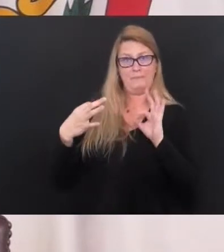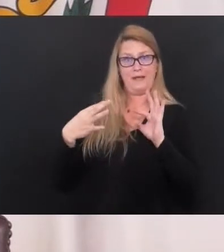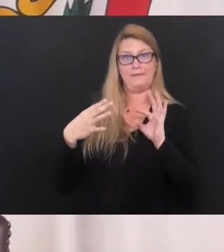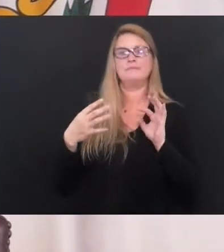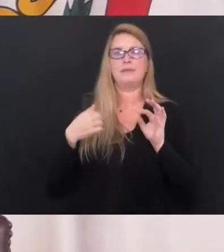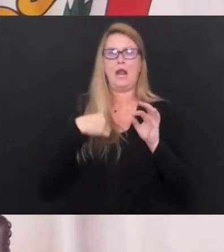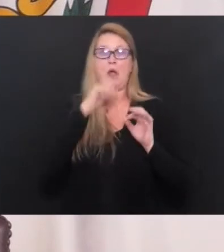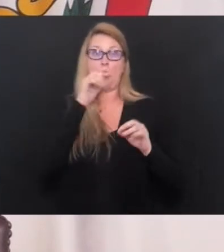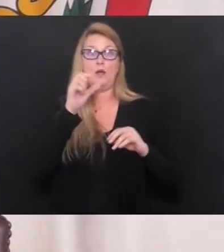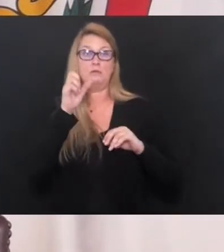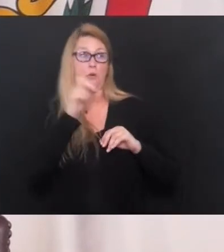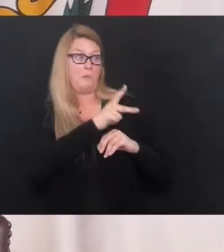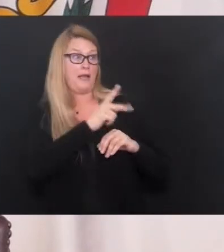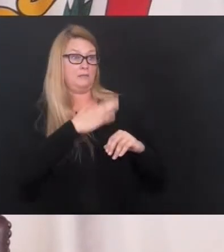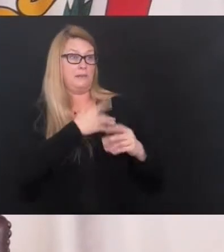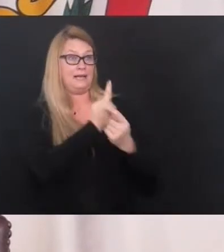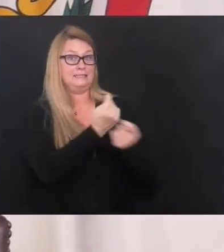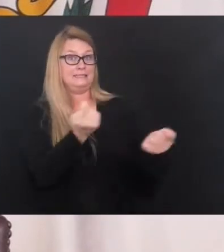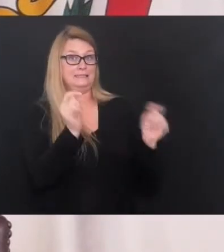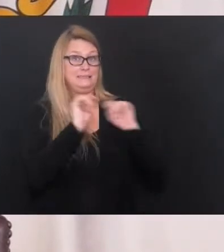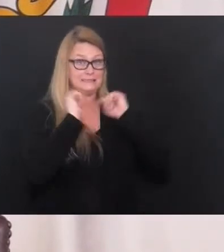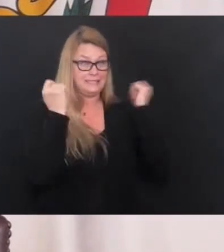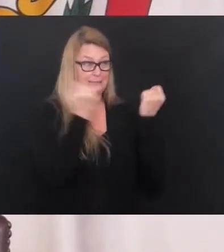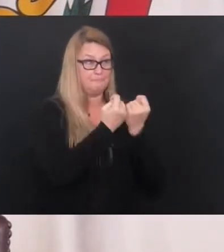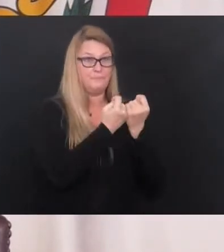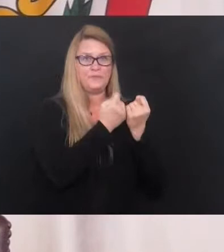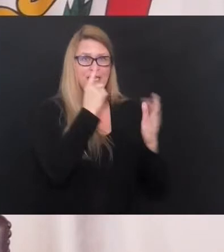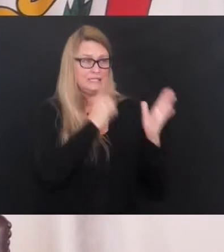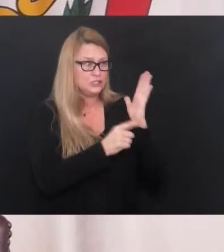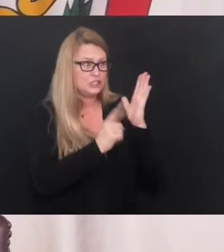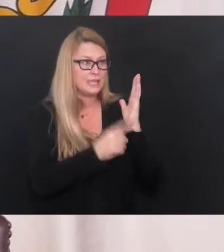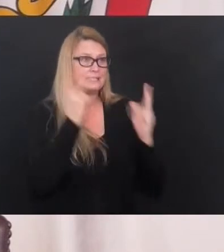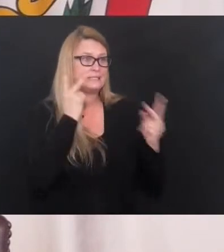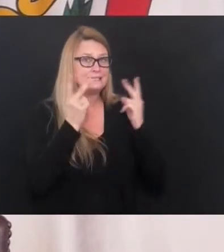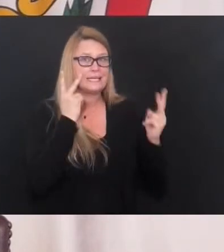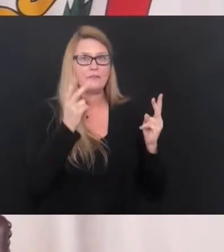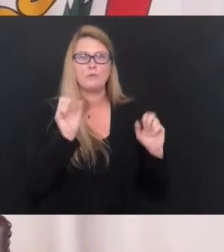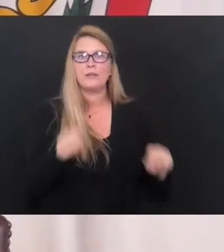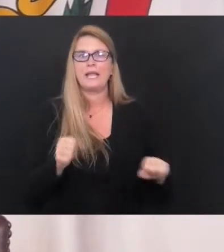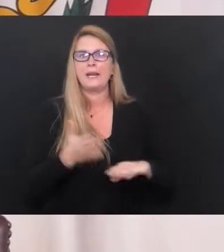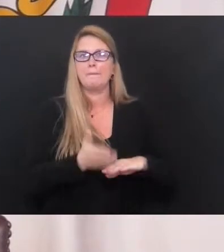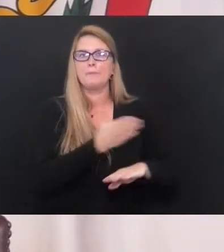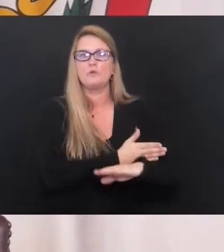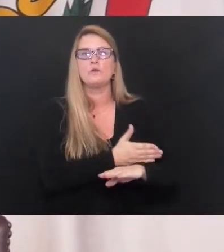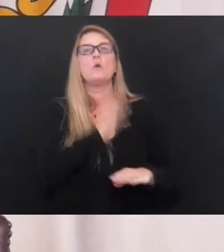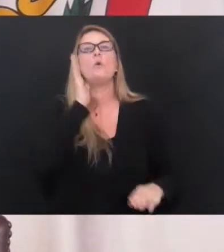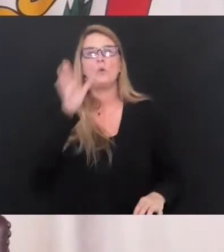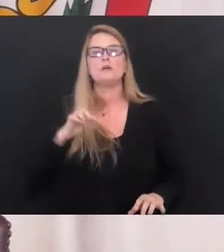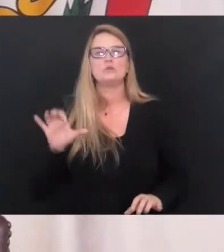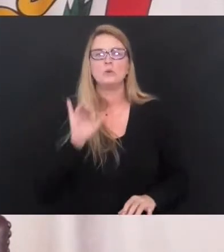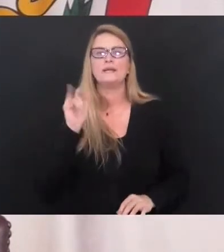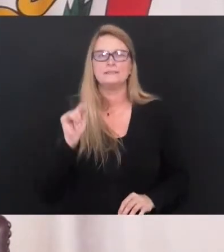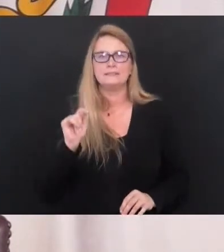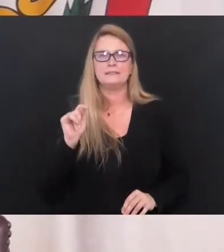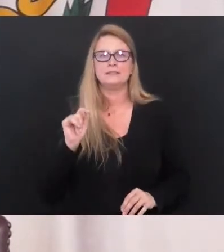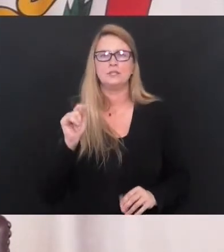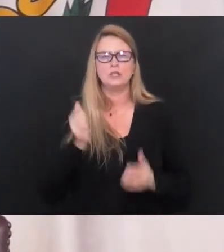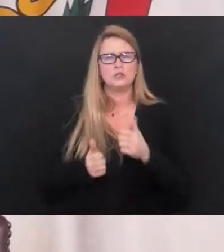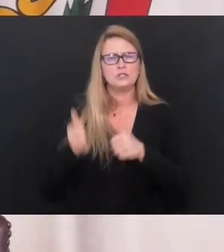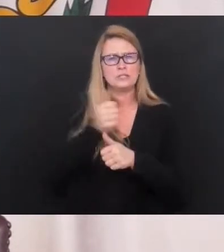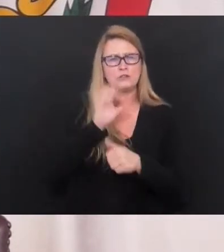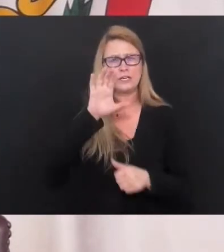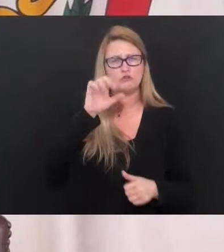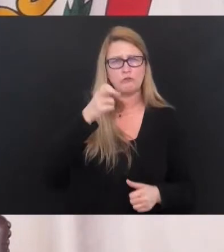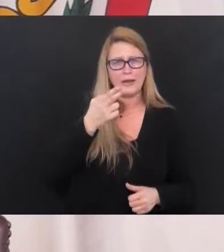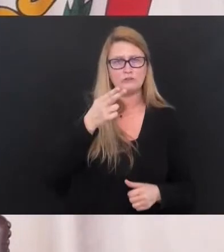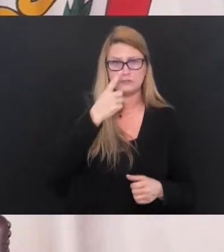back and check, and if there's a way to improve it, we'll be right after it. But anyway, Secretary, if you could